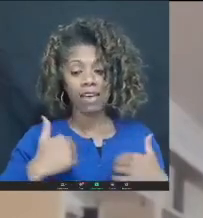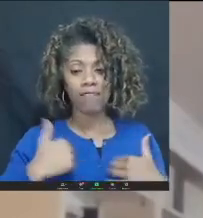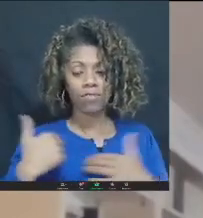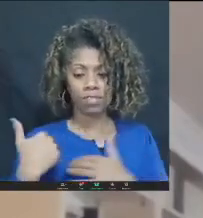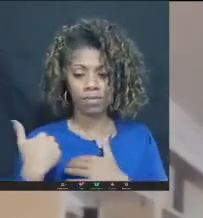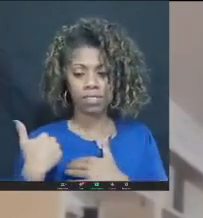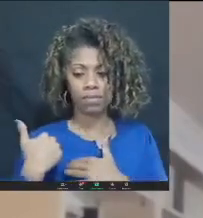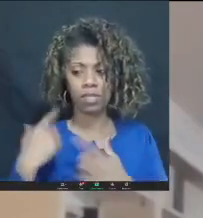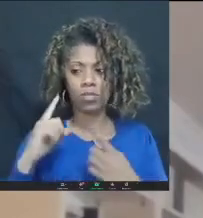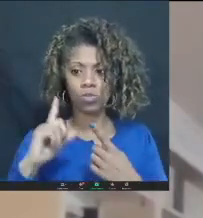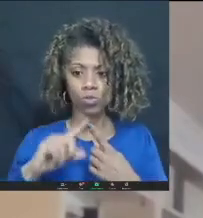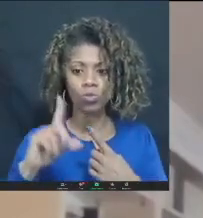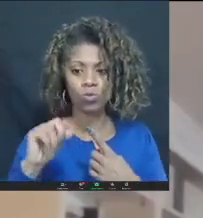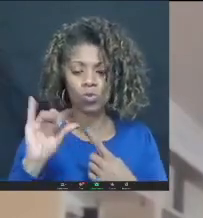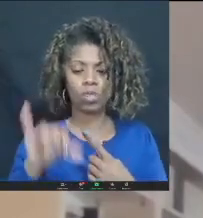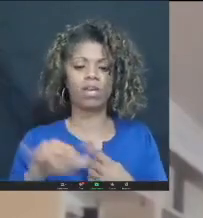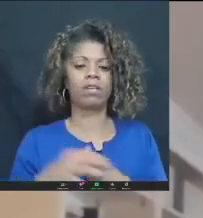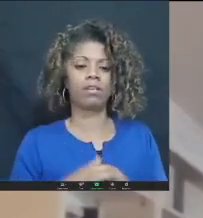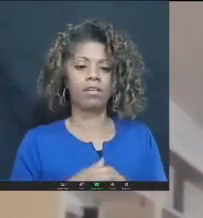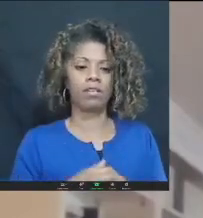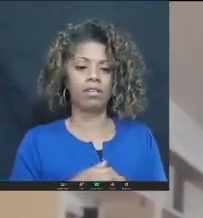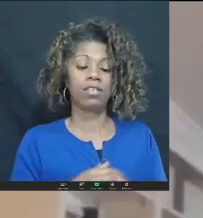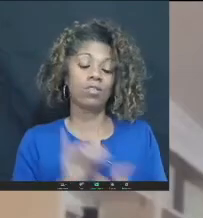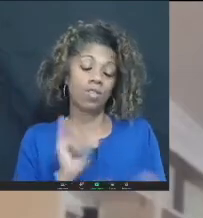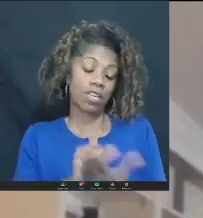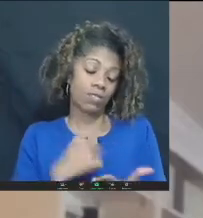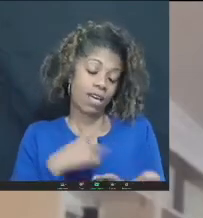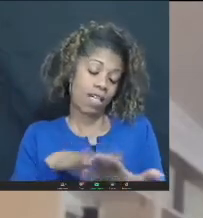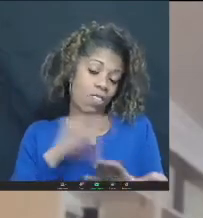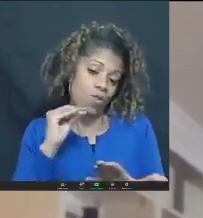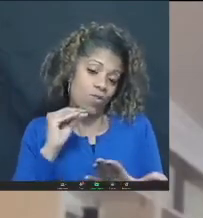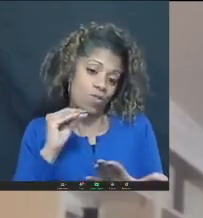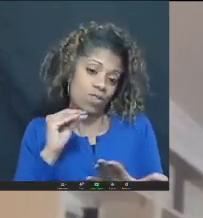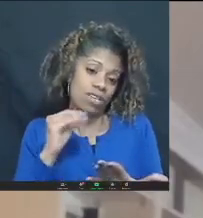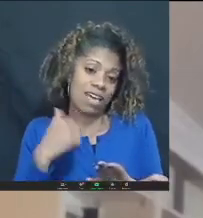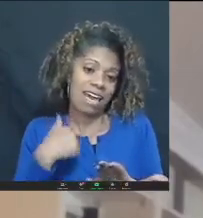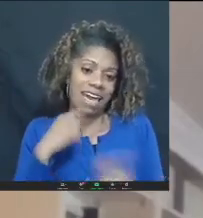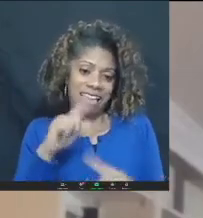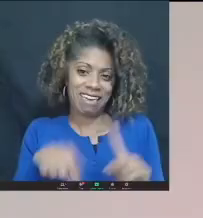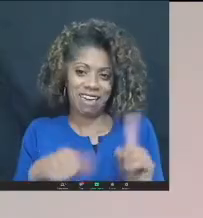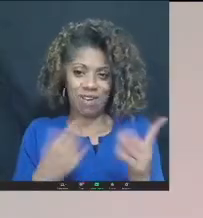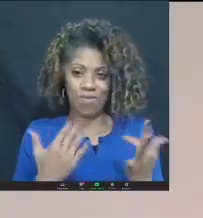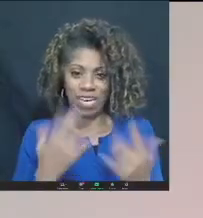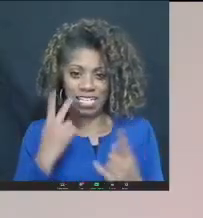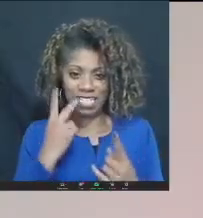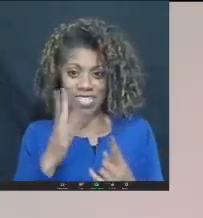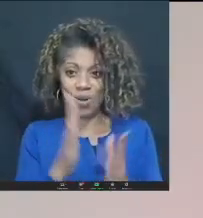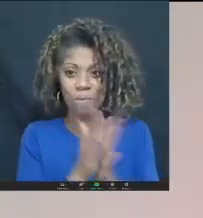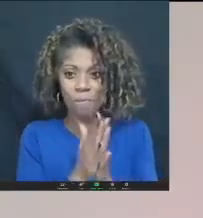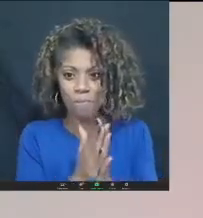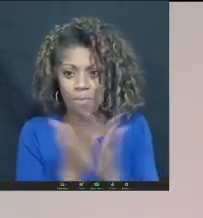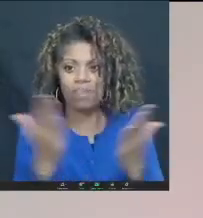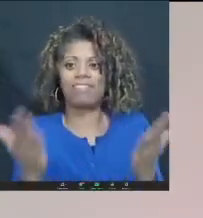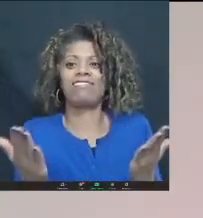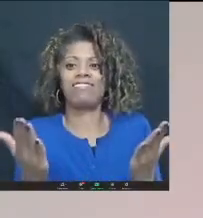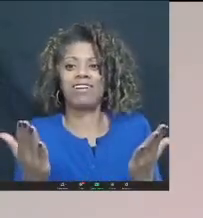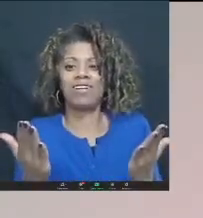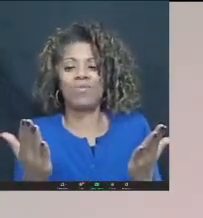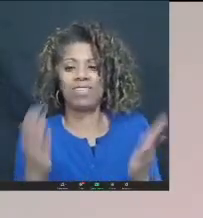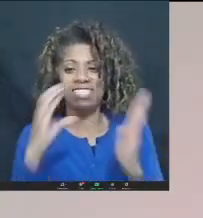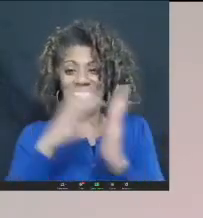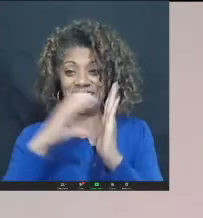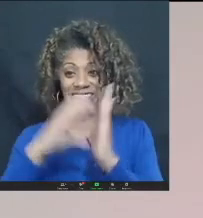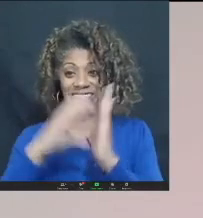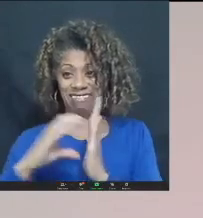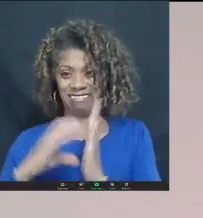So that's what I learned. I cannot wait to see all those chapters in your book on those key things. And so, in our